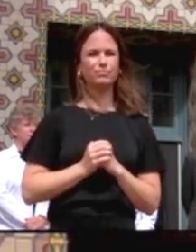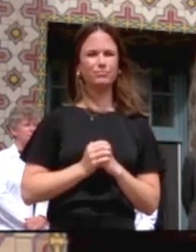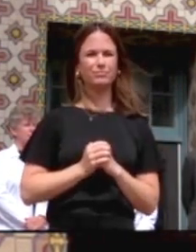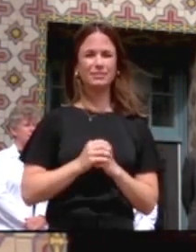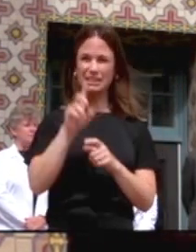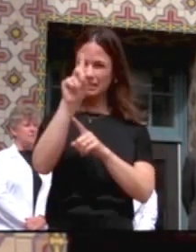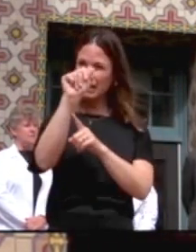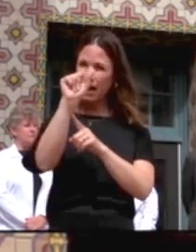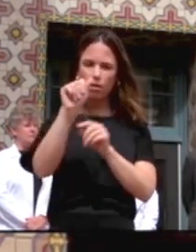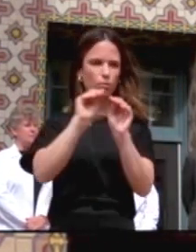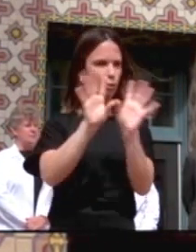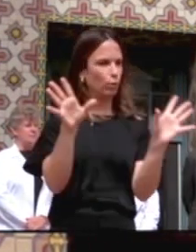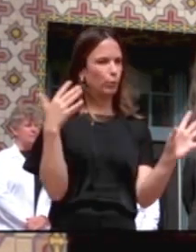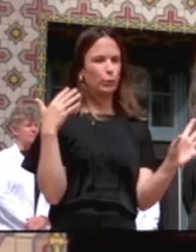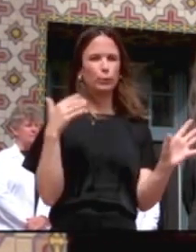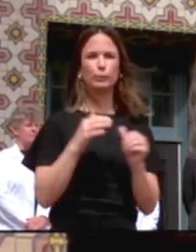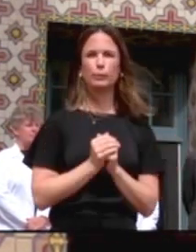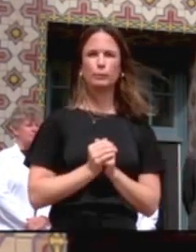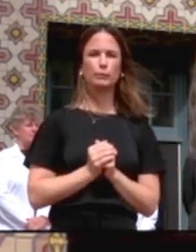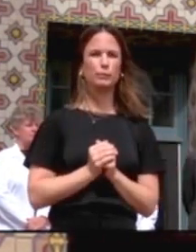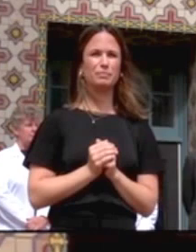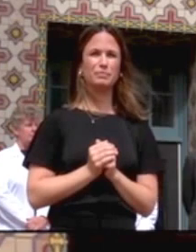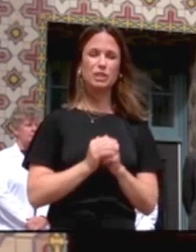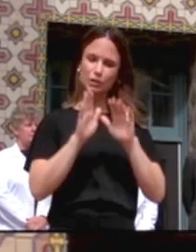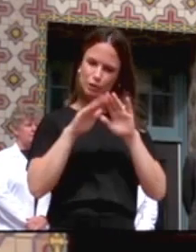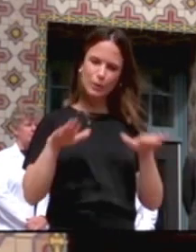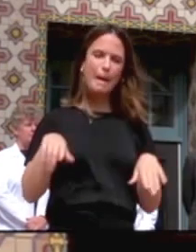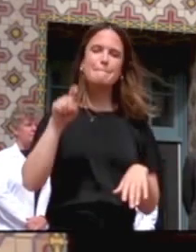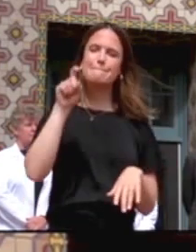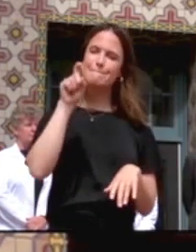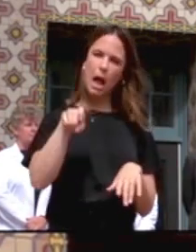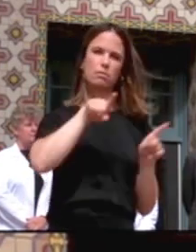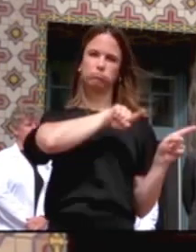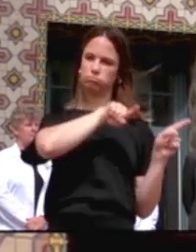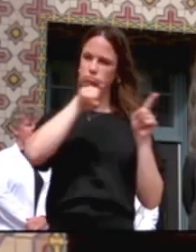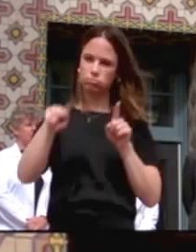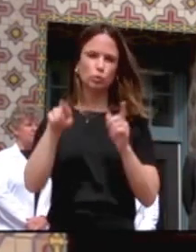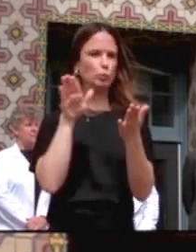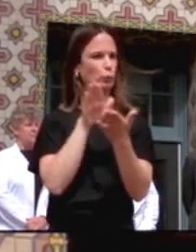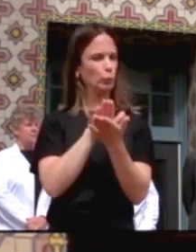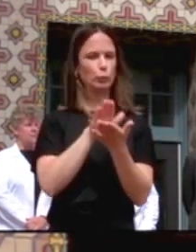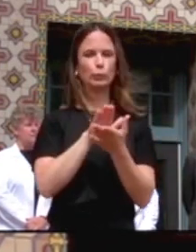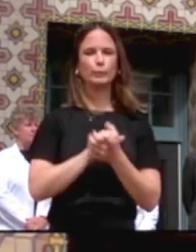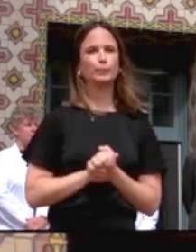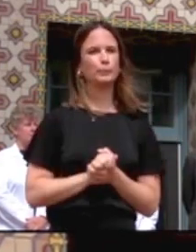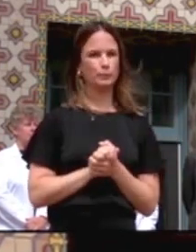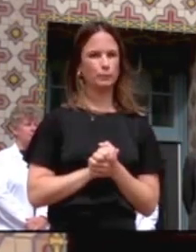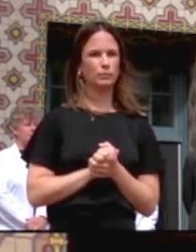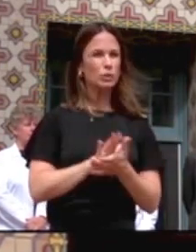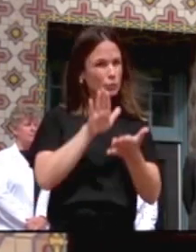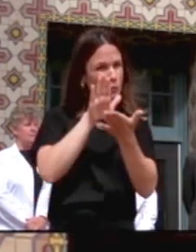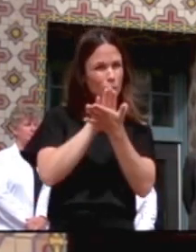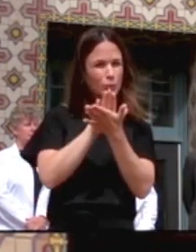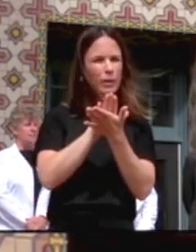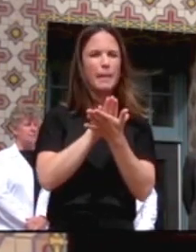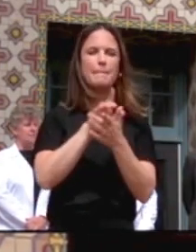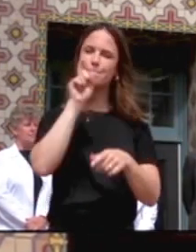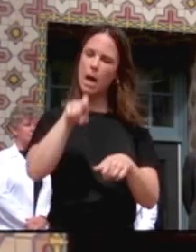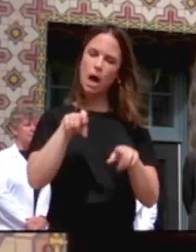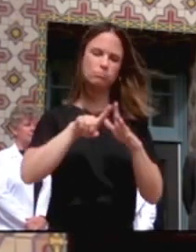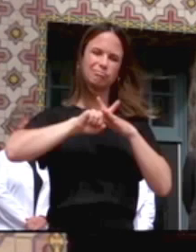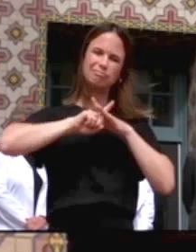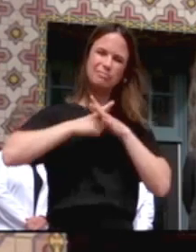The data is clear. Kids must return to school. School must